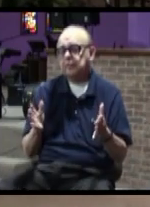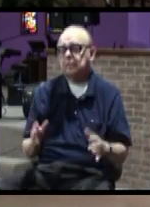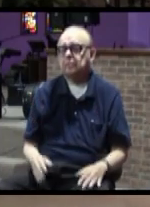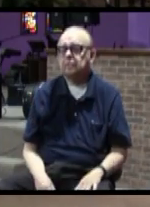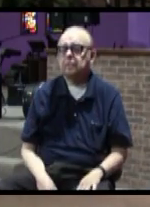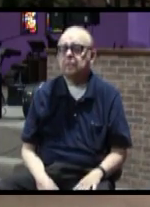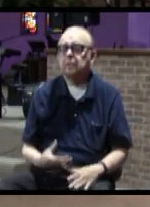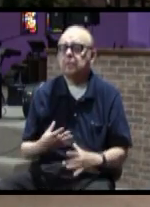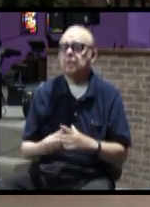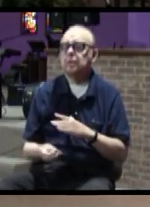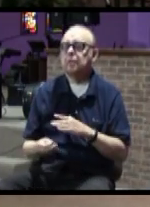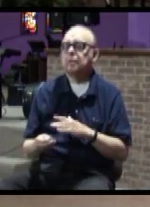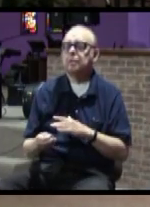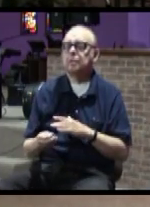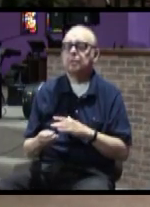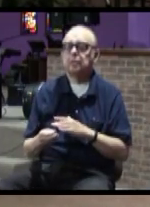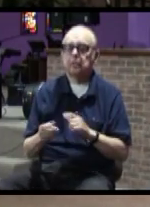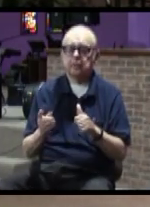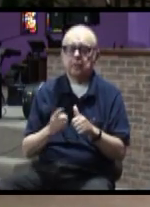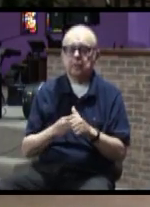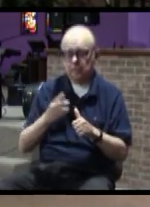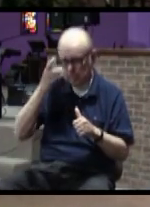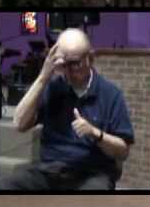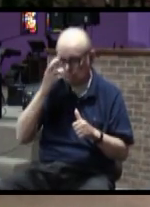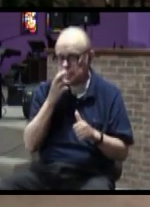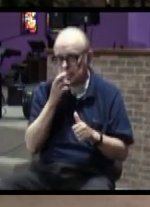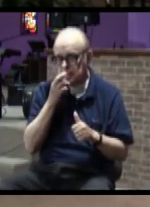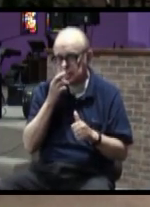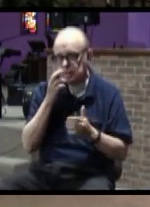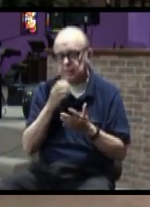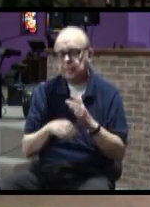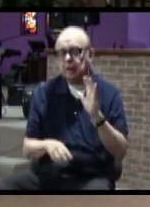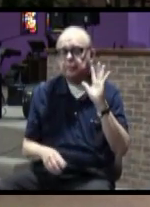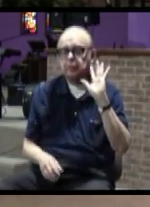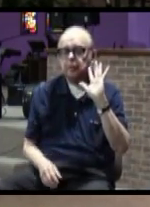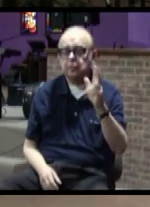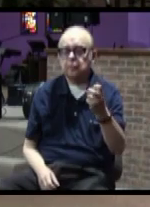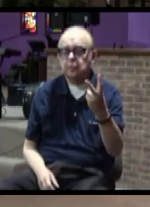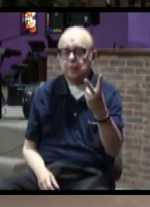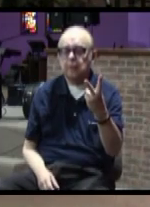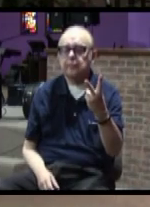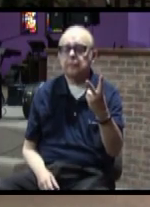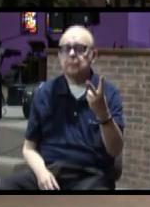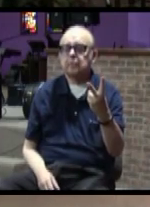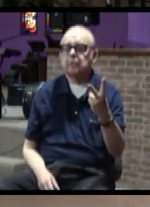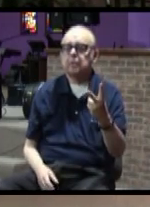a lot out of 1 Corinthians chapter 12.